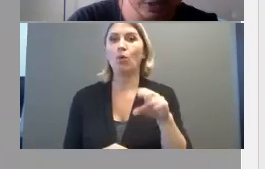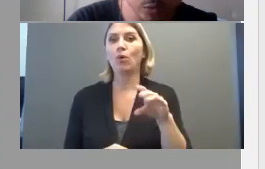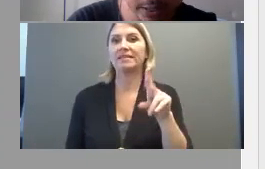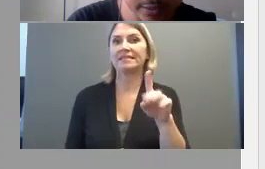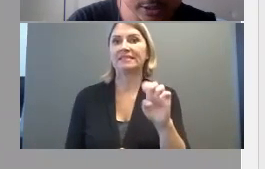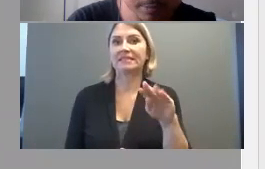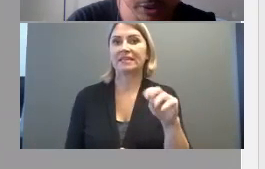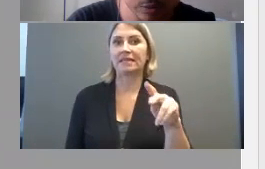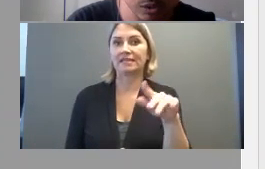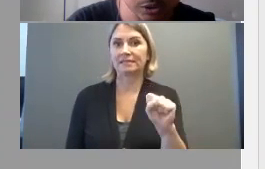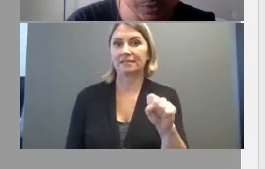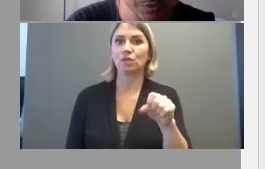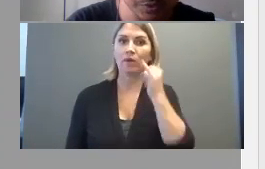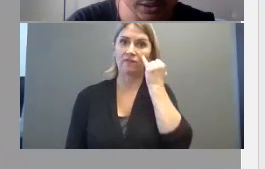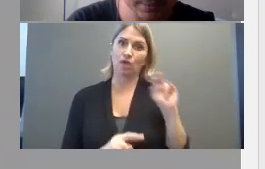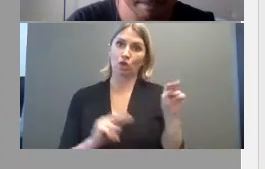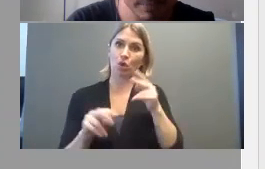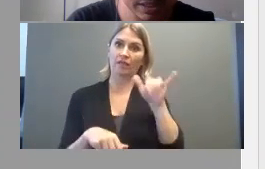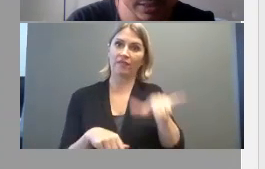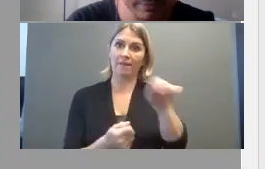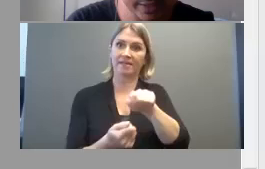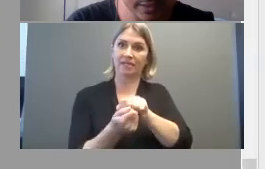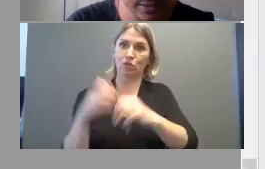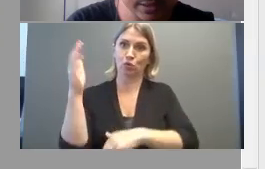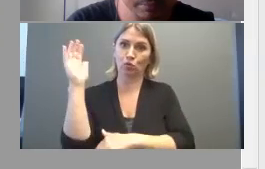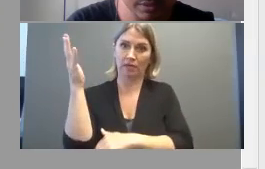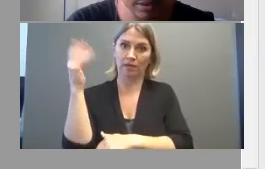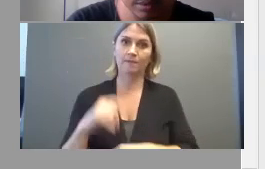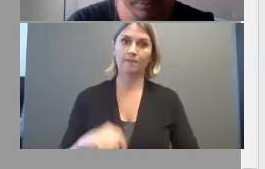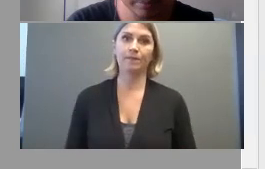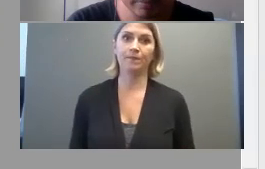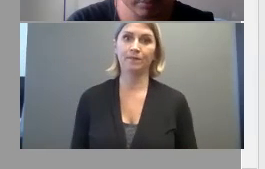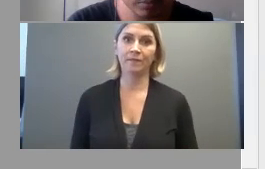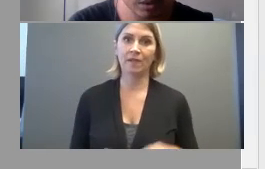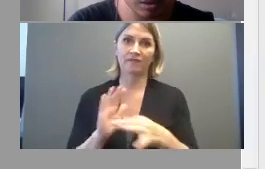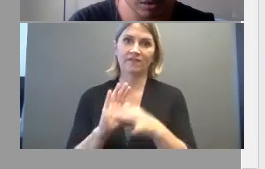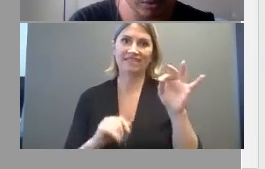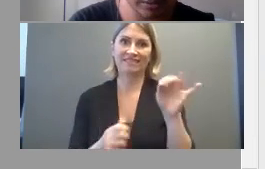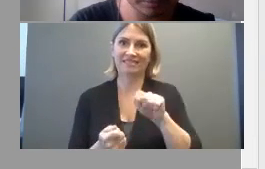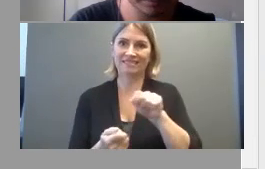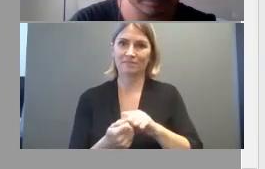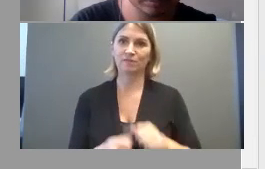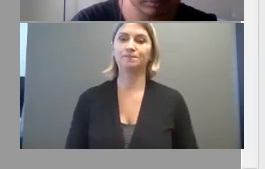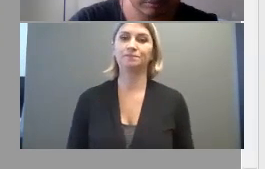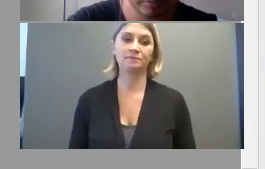Well, if we look at this particular tree, let's find an example.